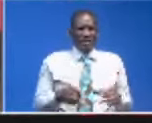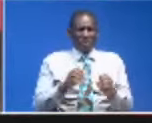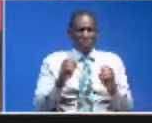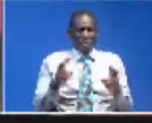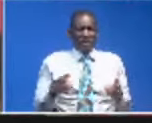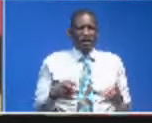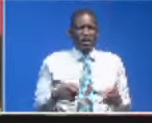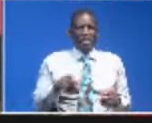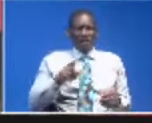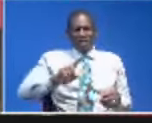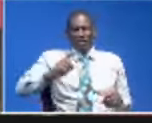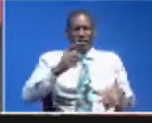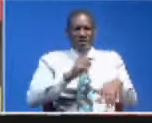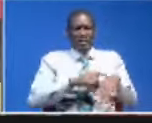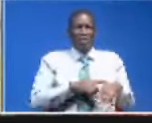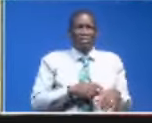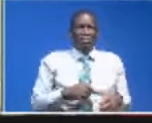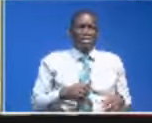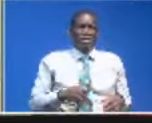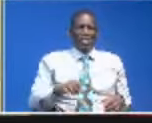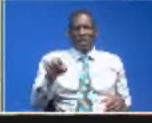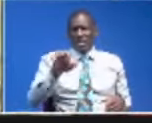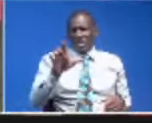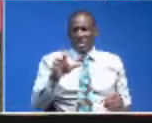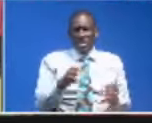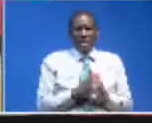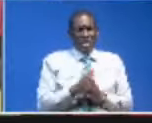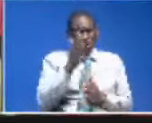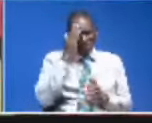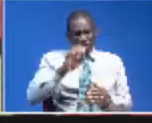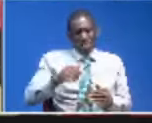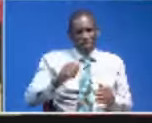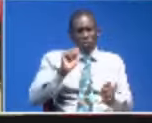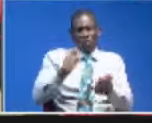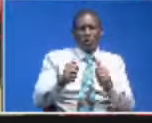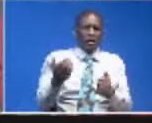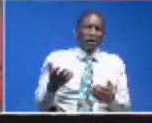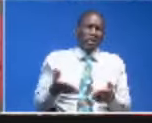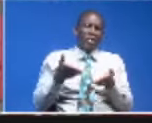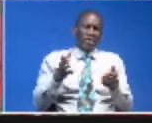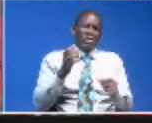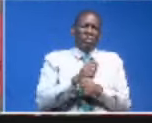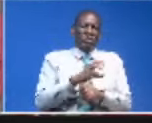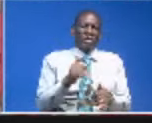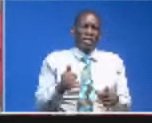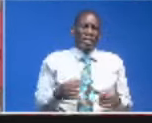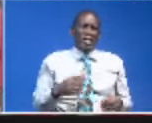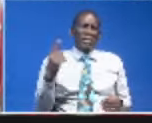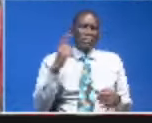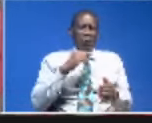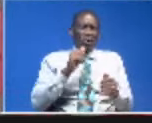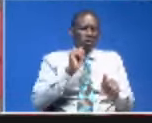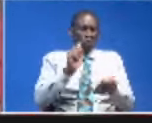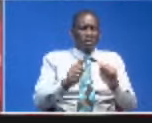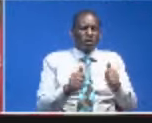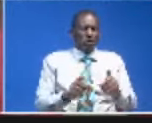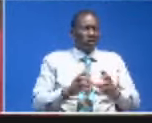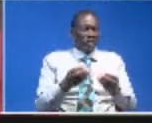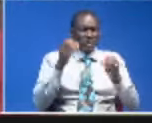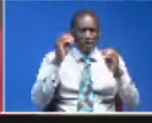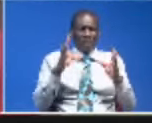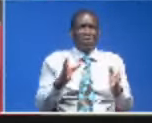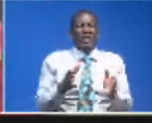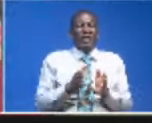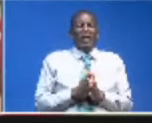this is the first time they're in the Premier League, and you know the remaining matches, things will work. It has been a tough match, not easy, and